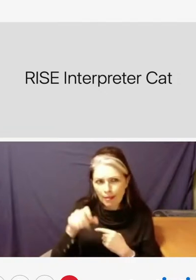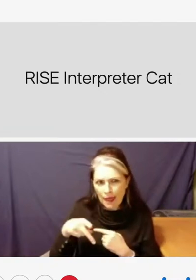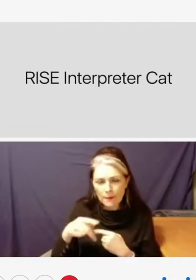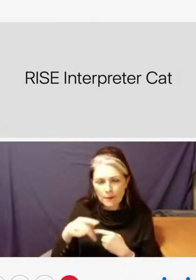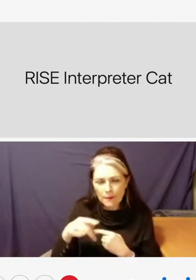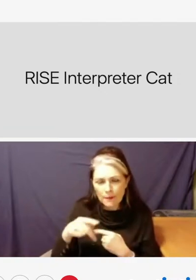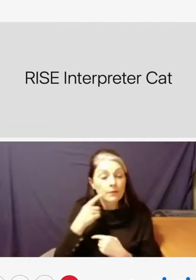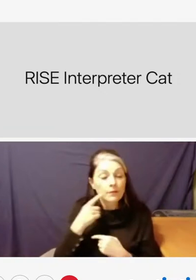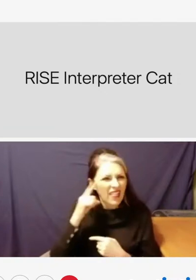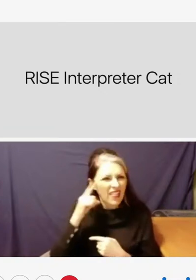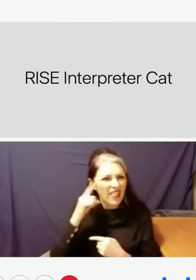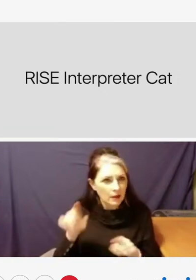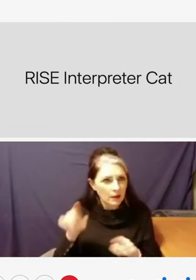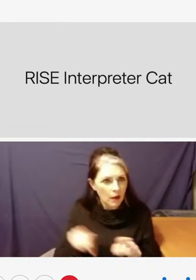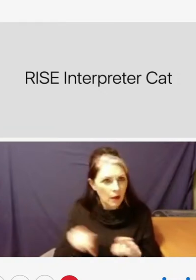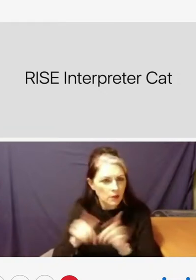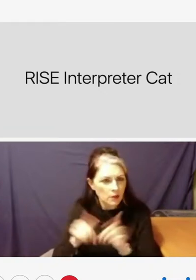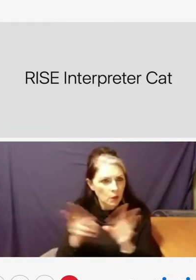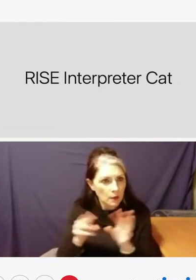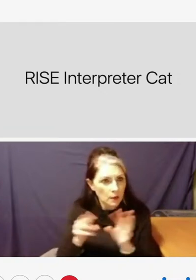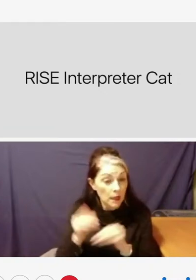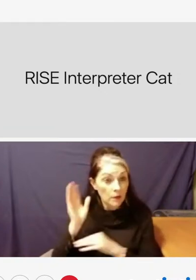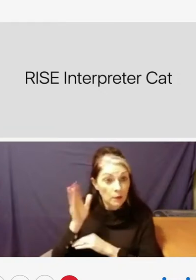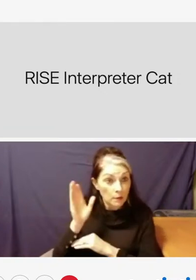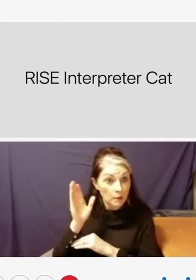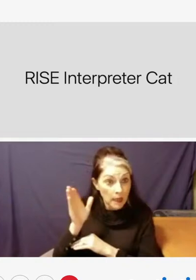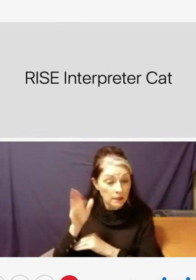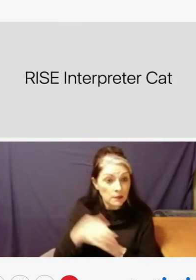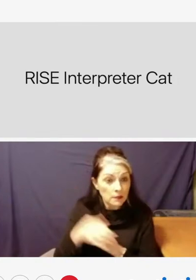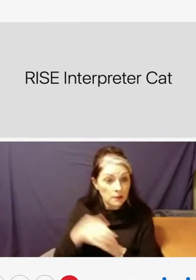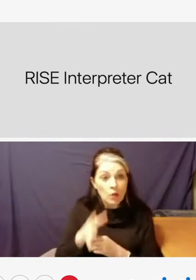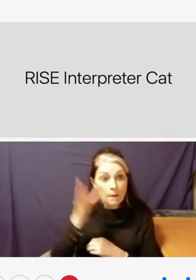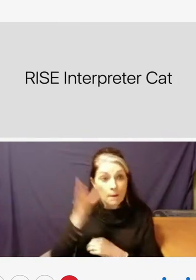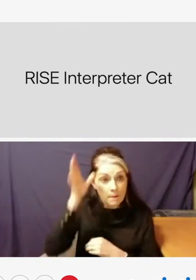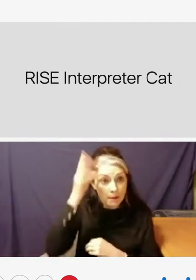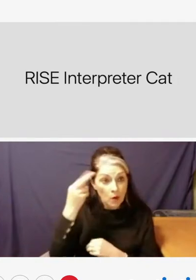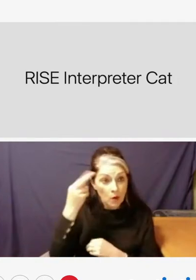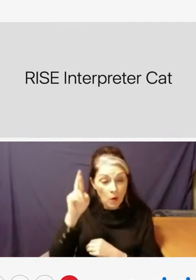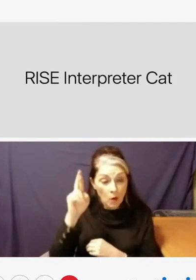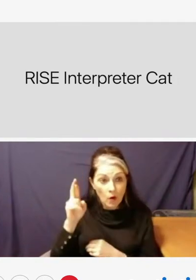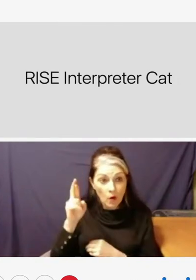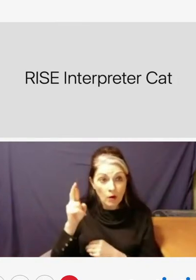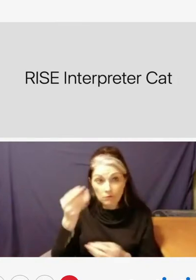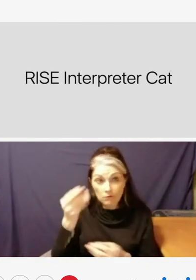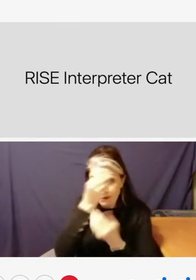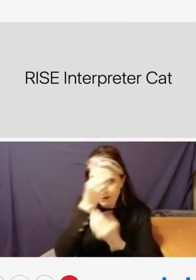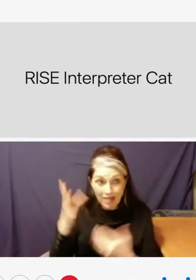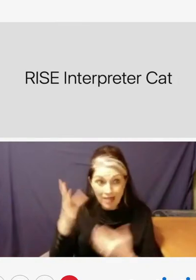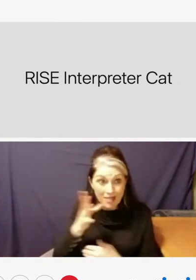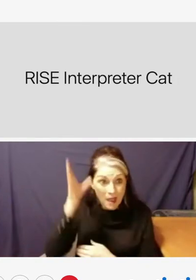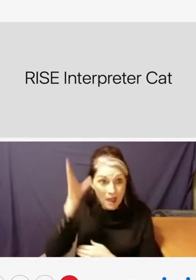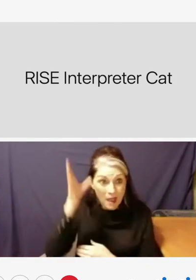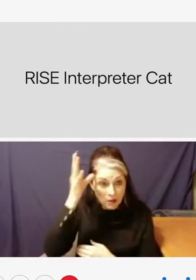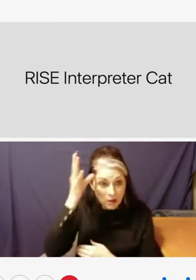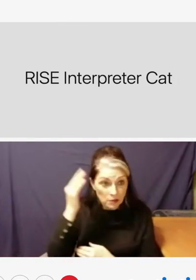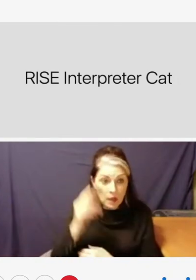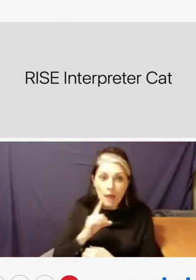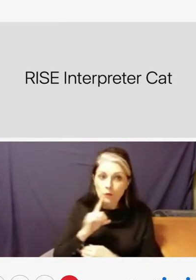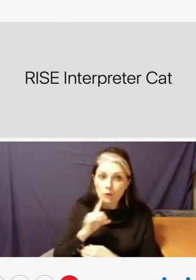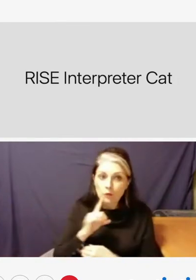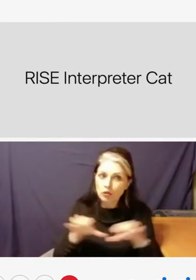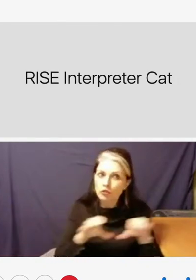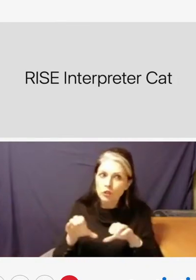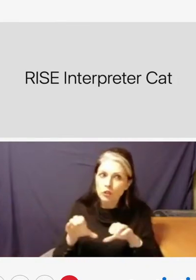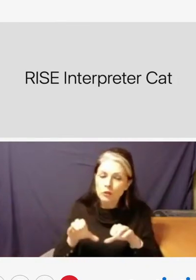um present things like this to the parents or when we let the parents know um and I'm sure you do it but I just wanted to